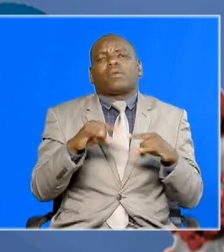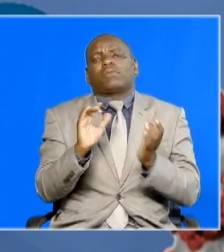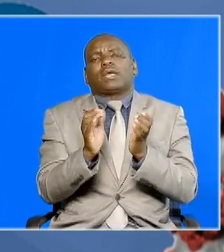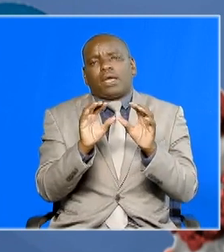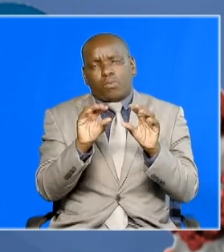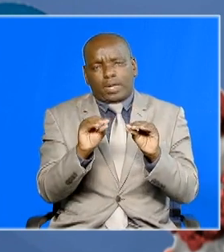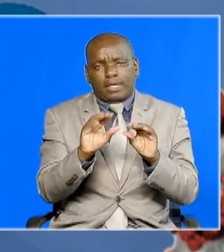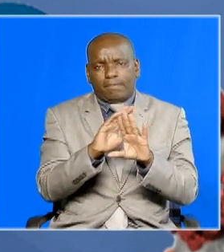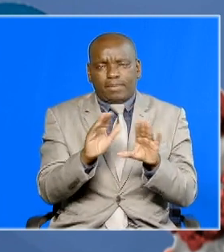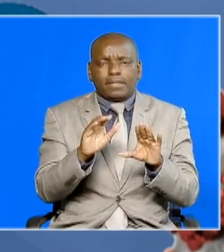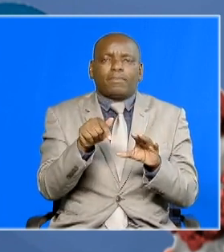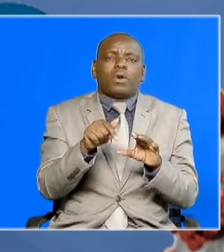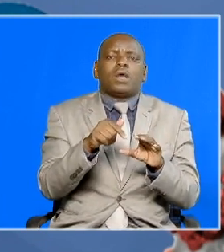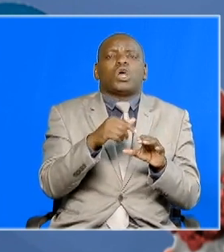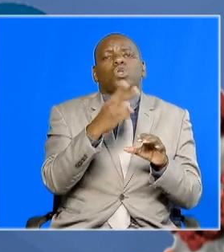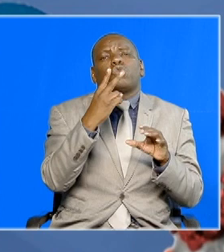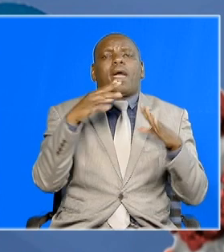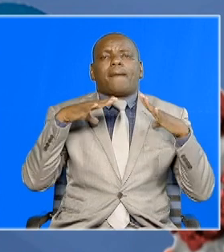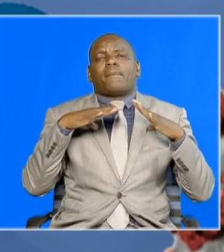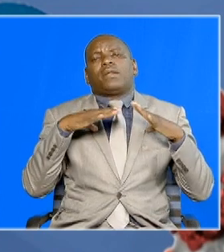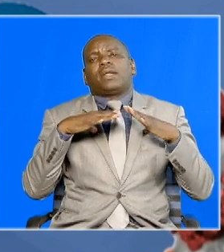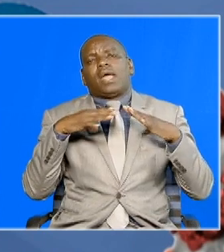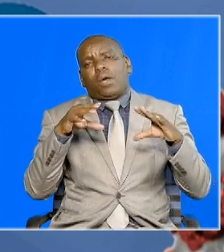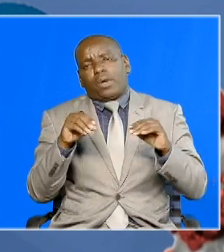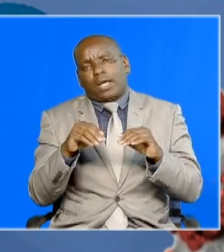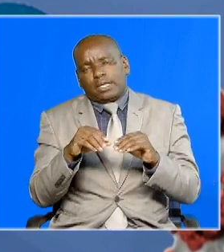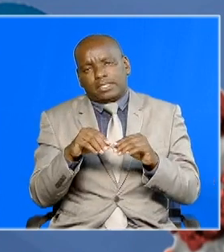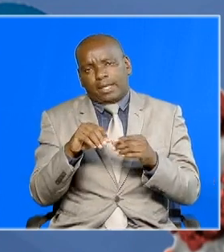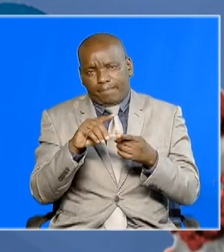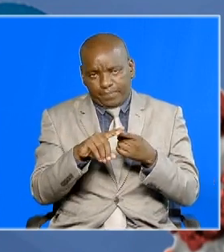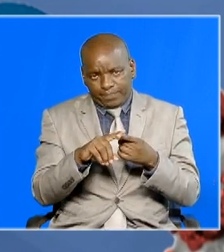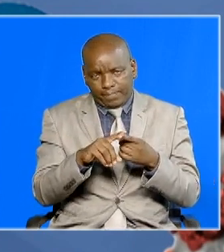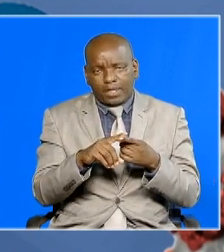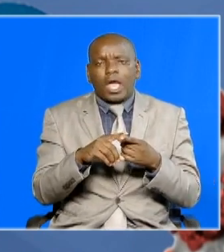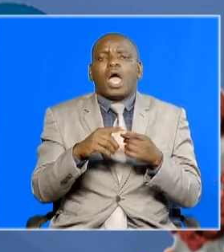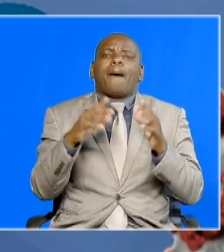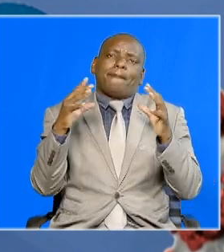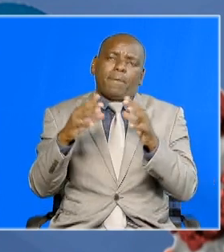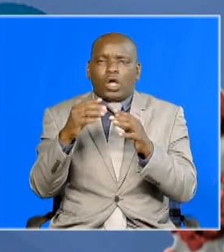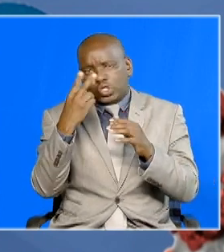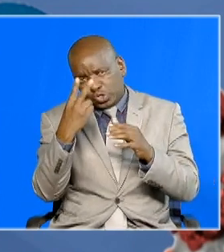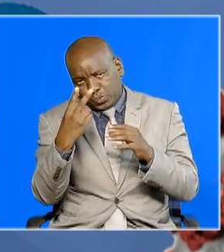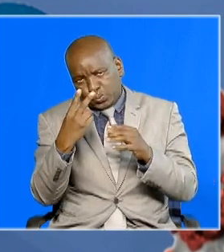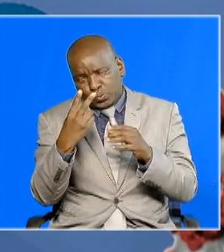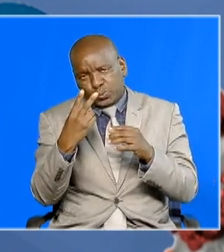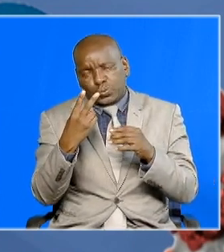first. Stage 2, the other frontline workers. The second phase will